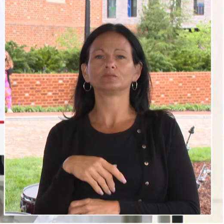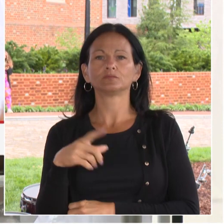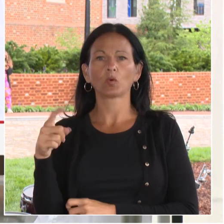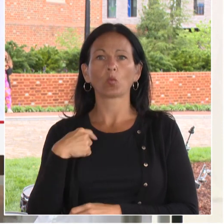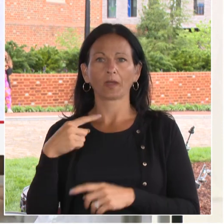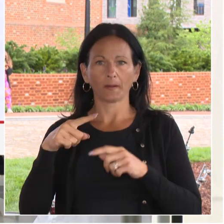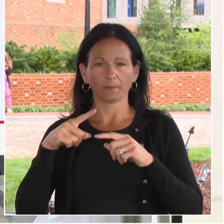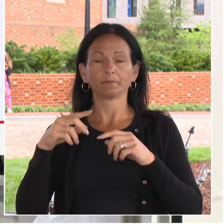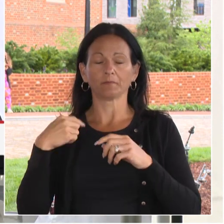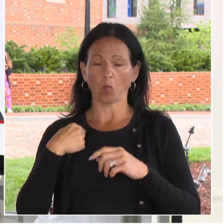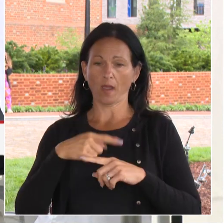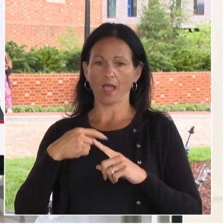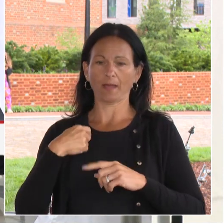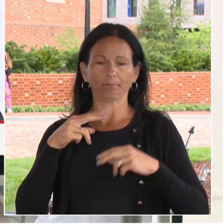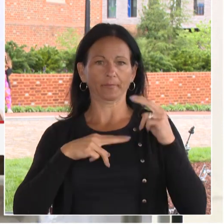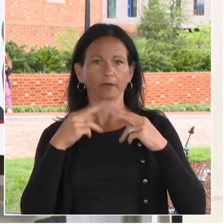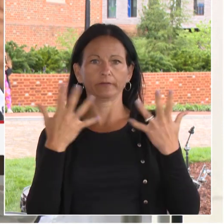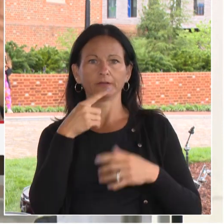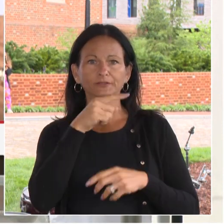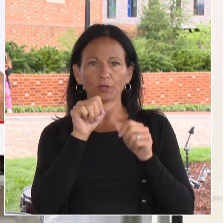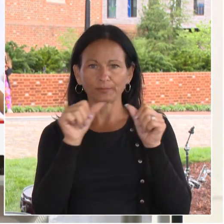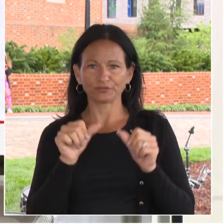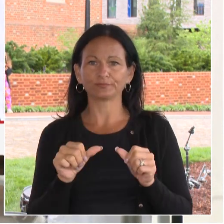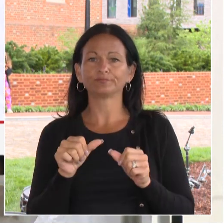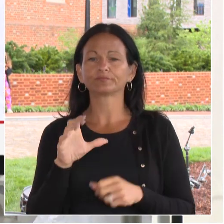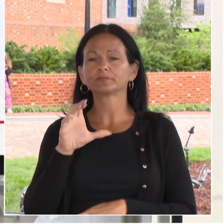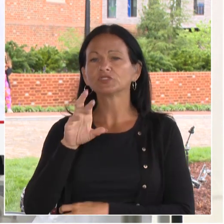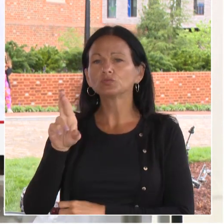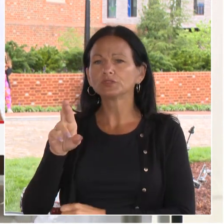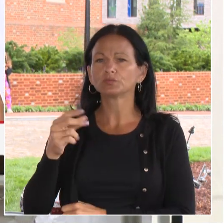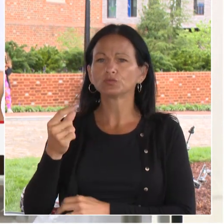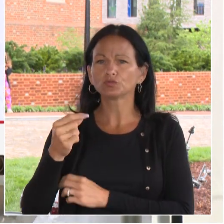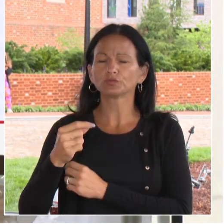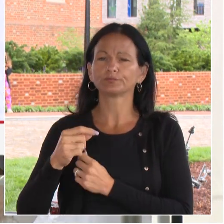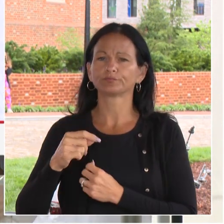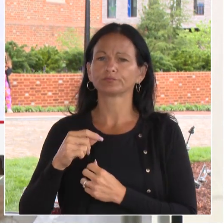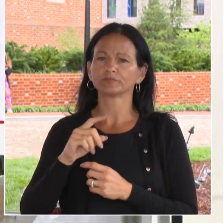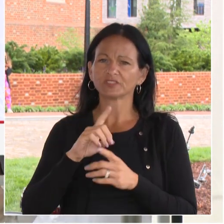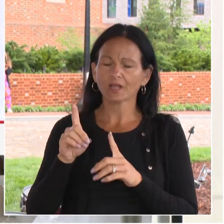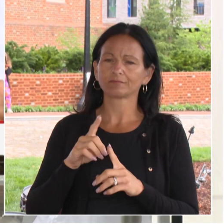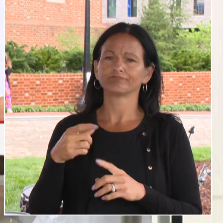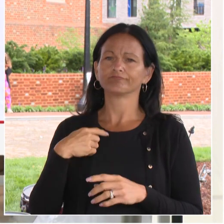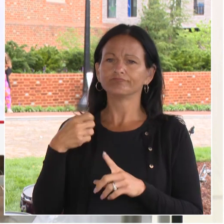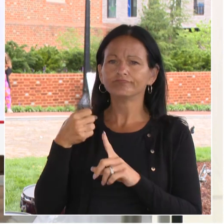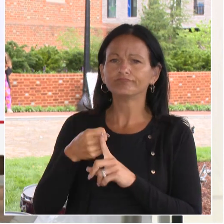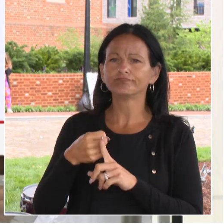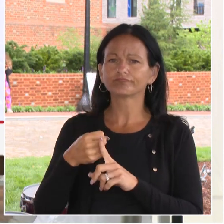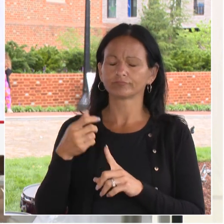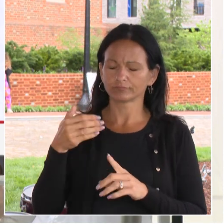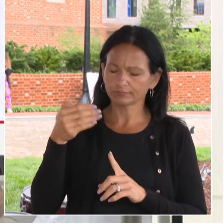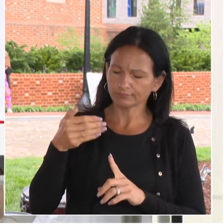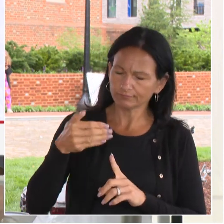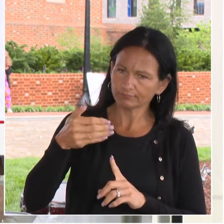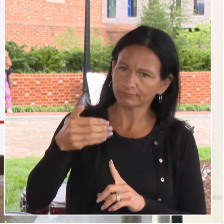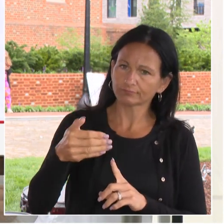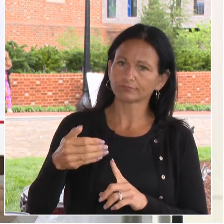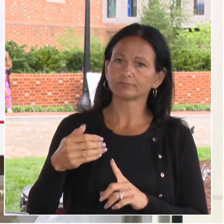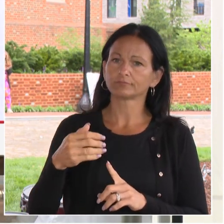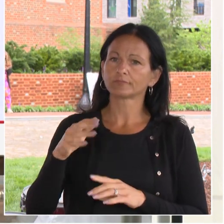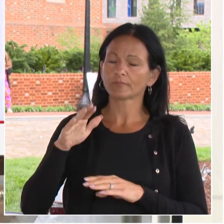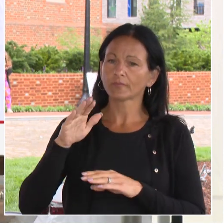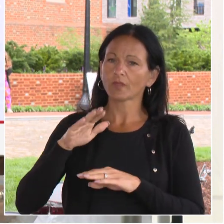It was as construction of City Ridge and the design of this sculpture started hitting high gear when we were all blindsided by the COVID